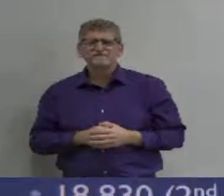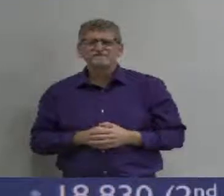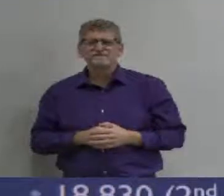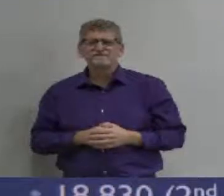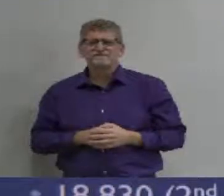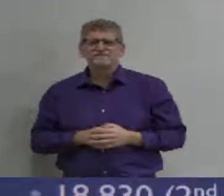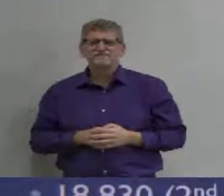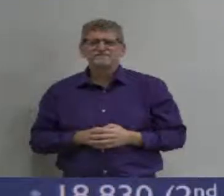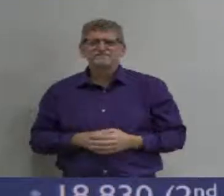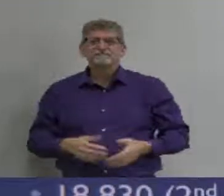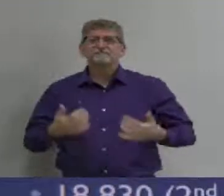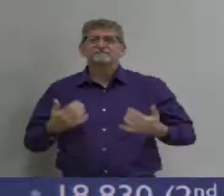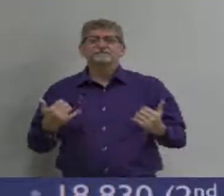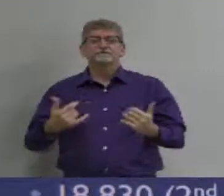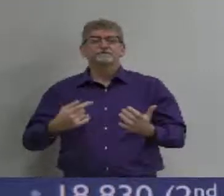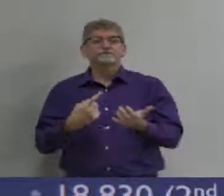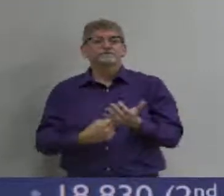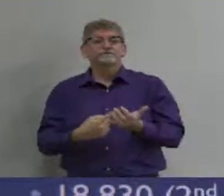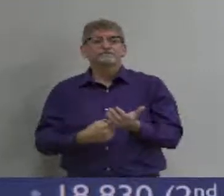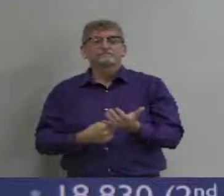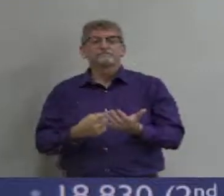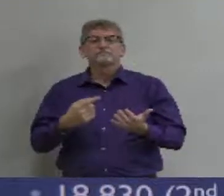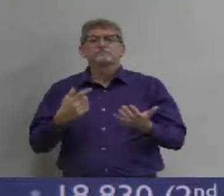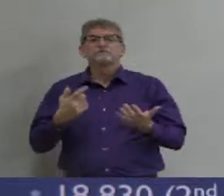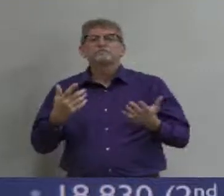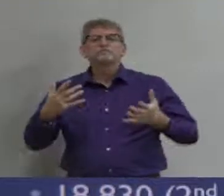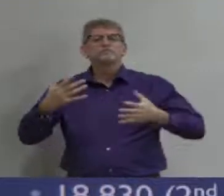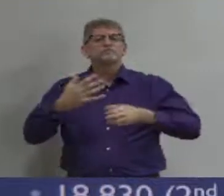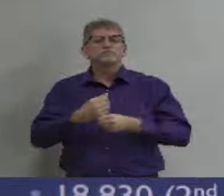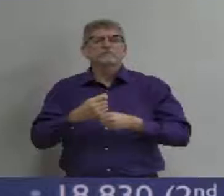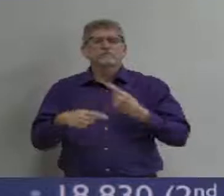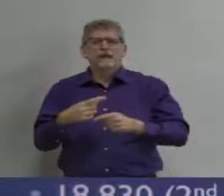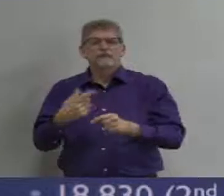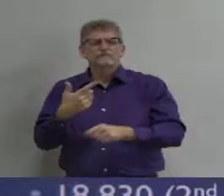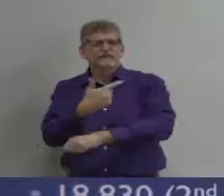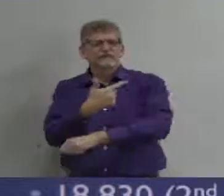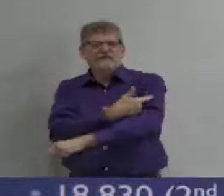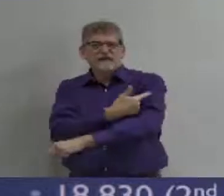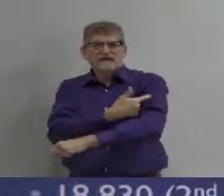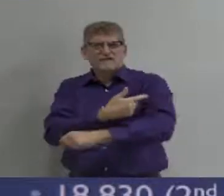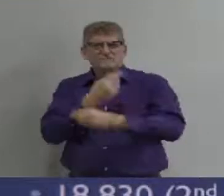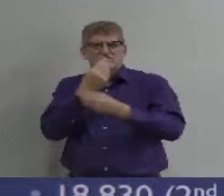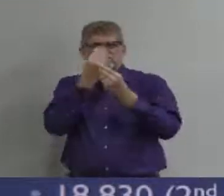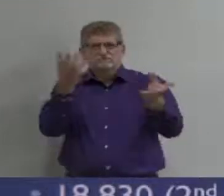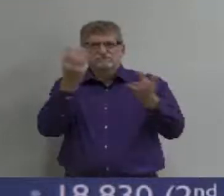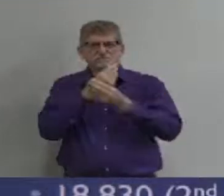And I wanted to finish up with some information about COVID-19 vaccinations here in Tippecanoe County.